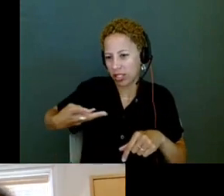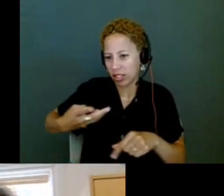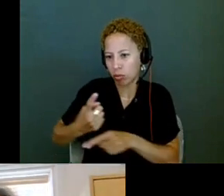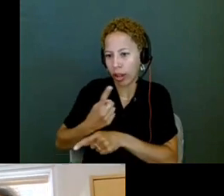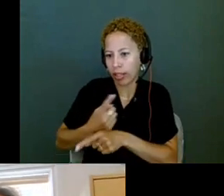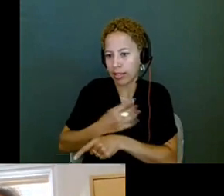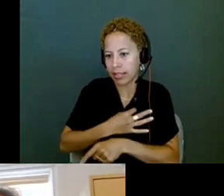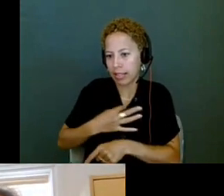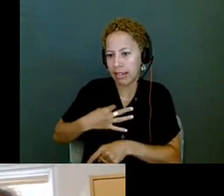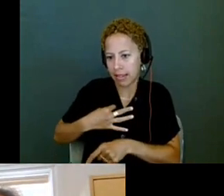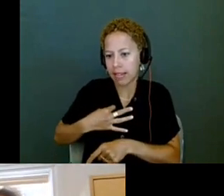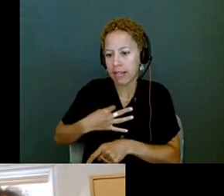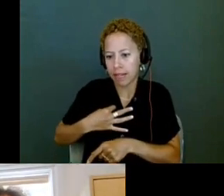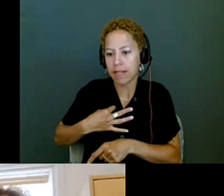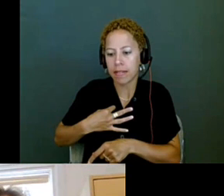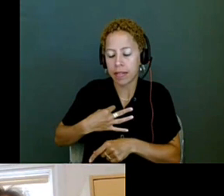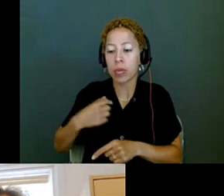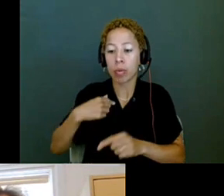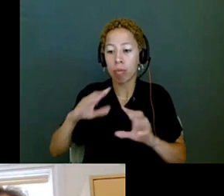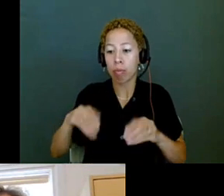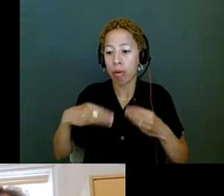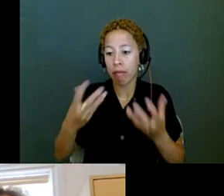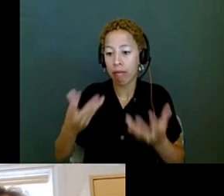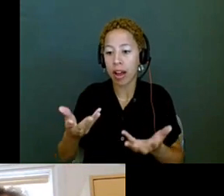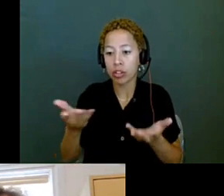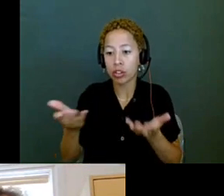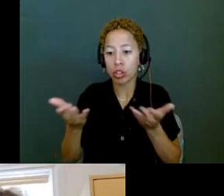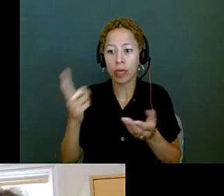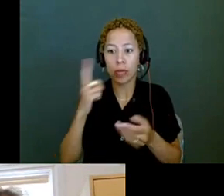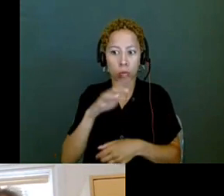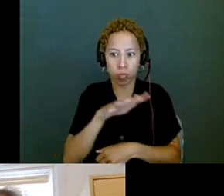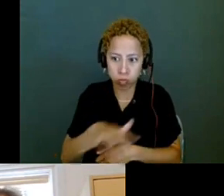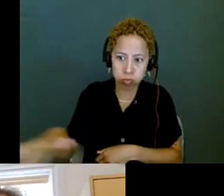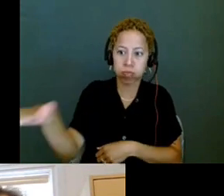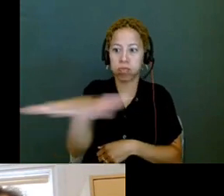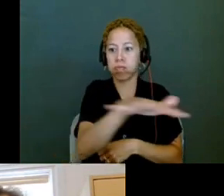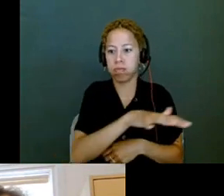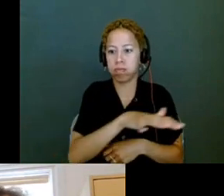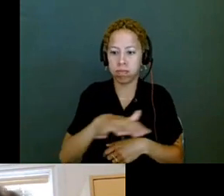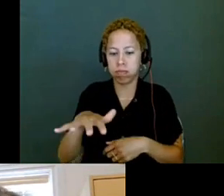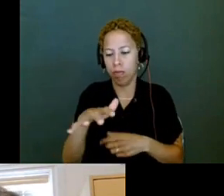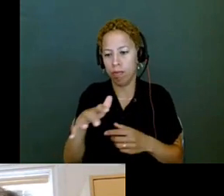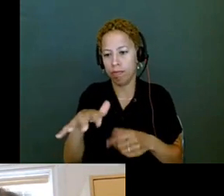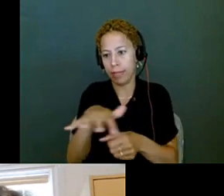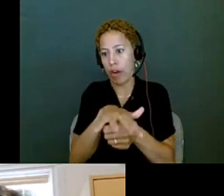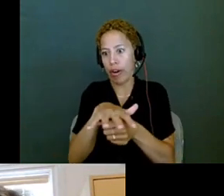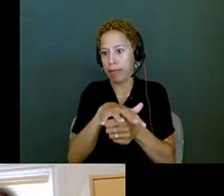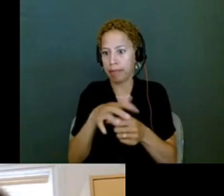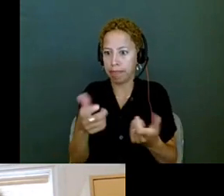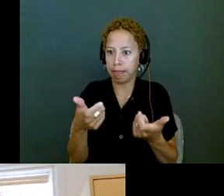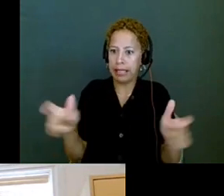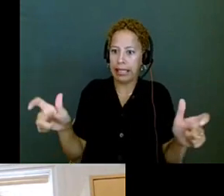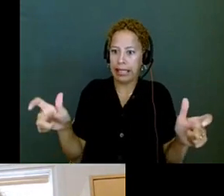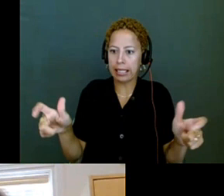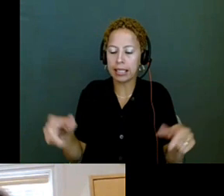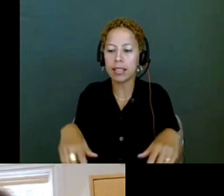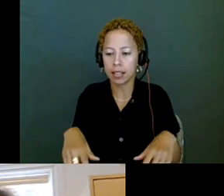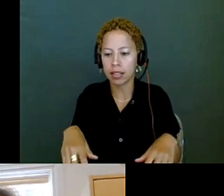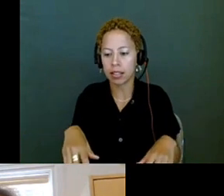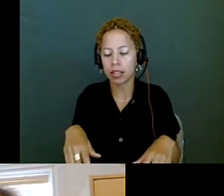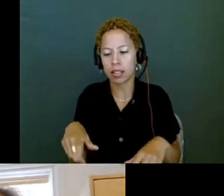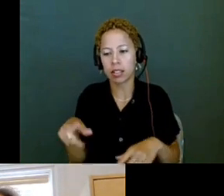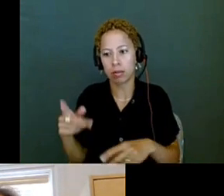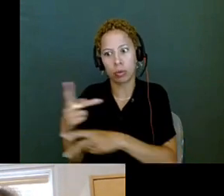serve a fairly large geographic area, not nearly as large as Sarah's, obviously, but for a